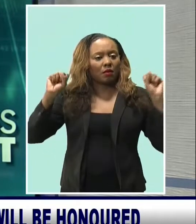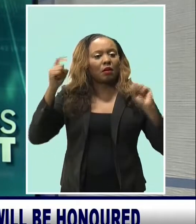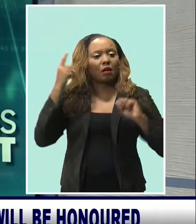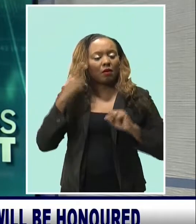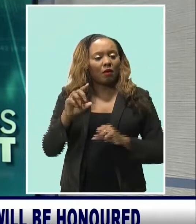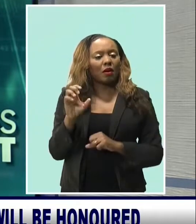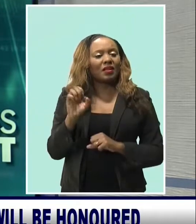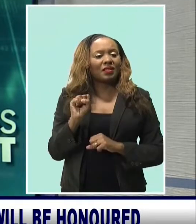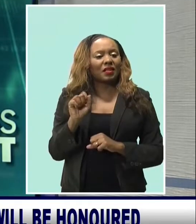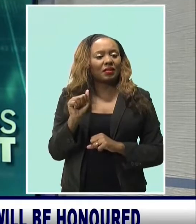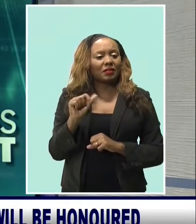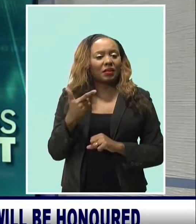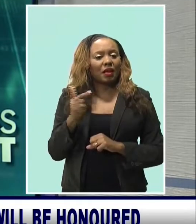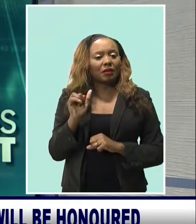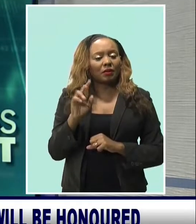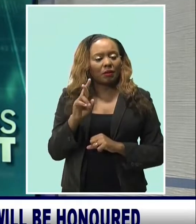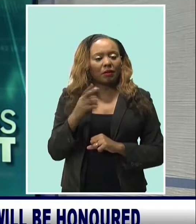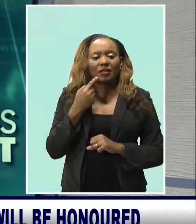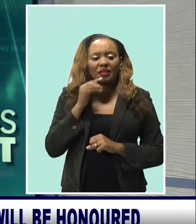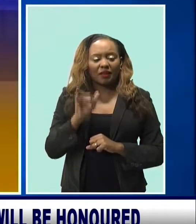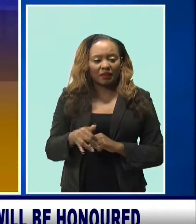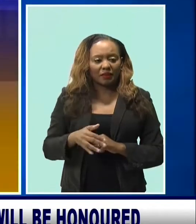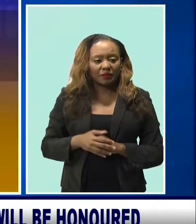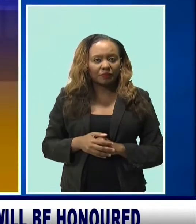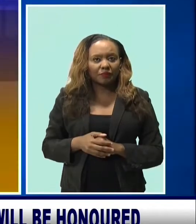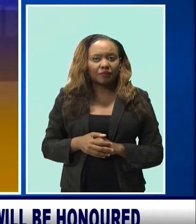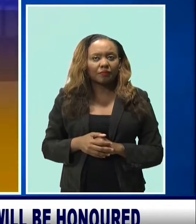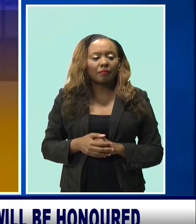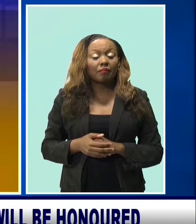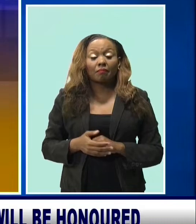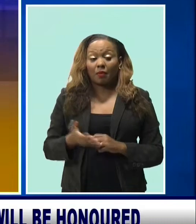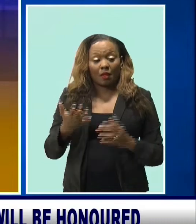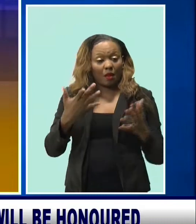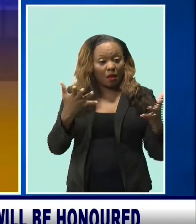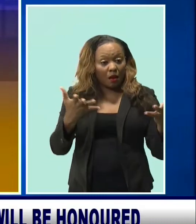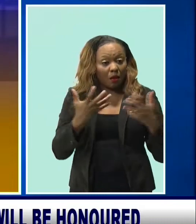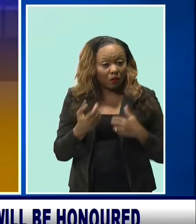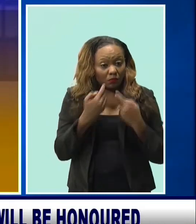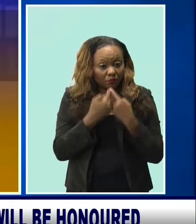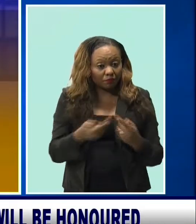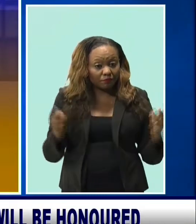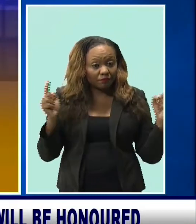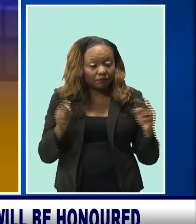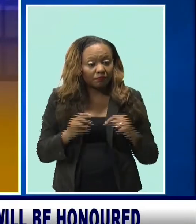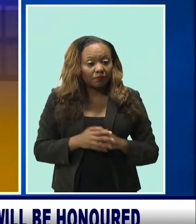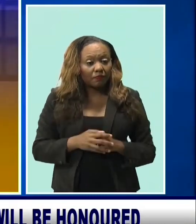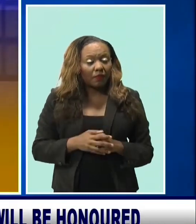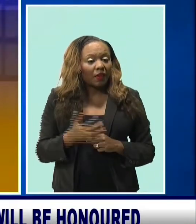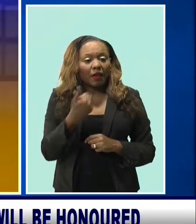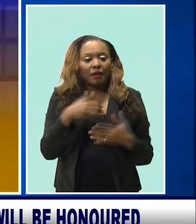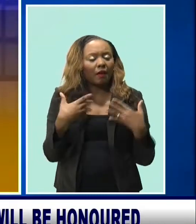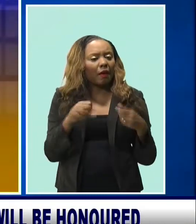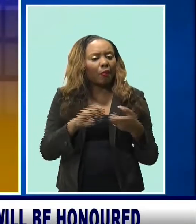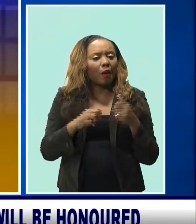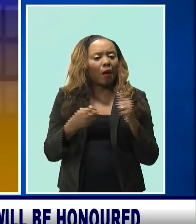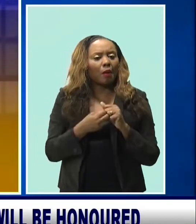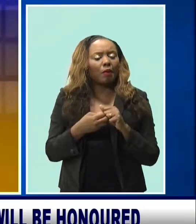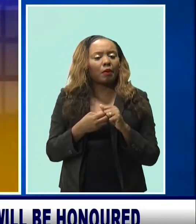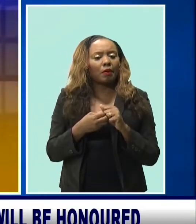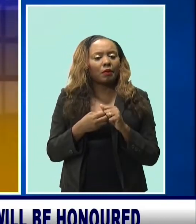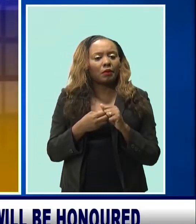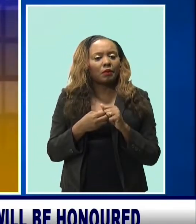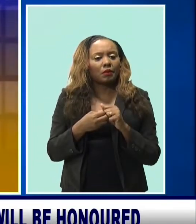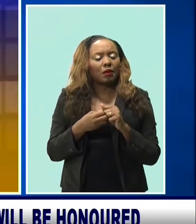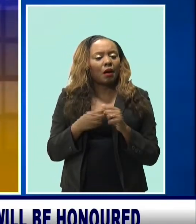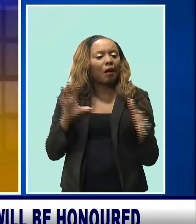incorporated we want to allay the fears that health cases related to covid19 would not be covered